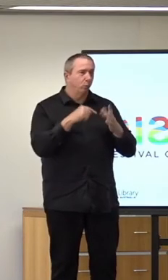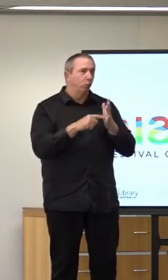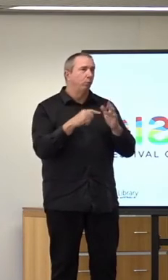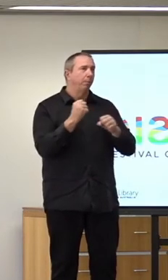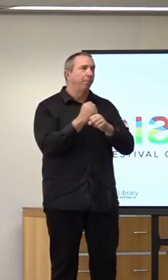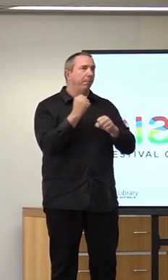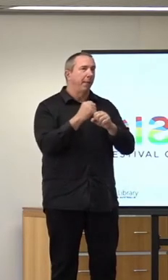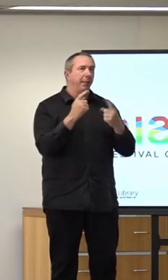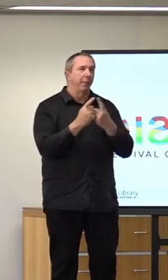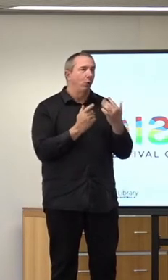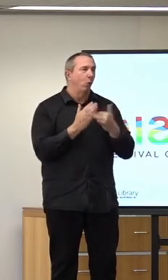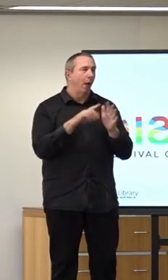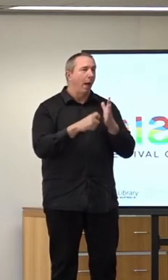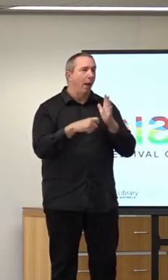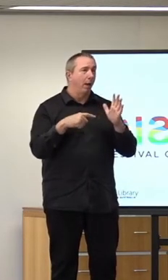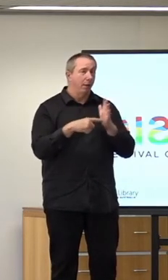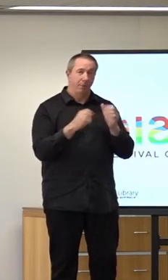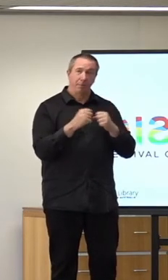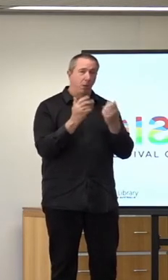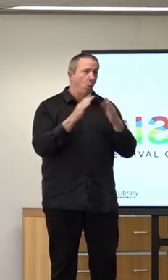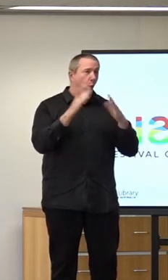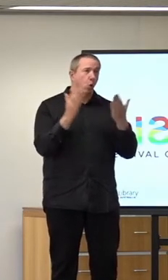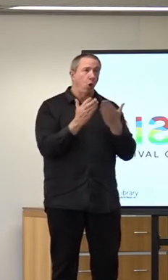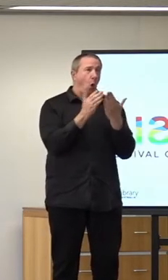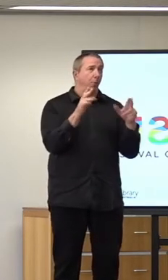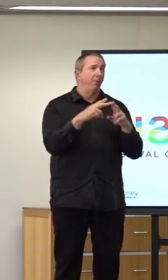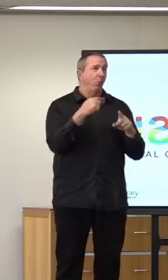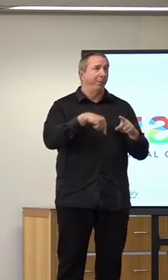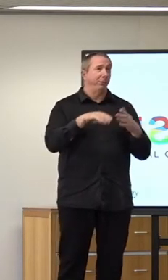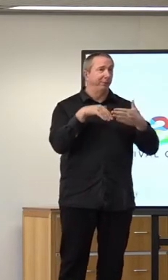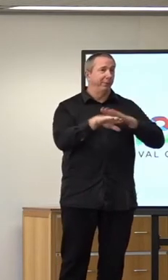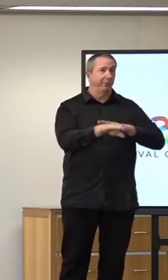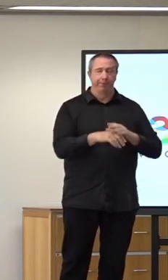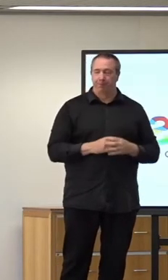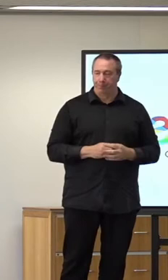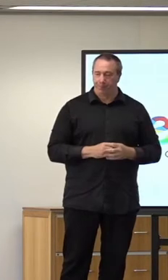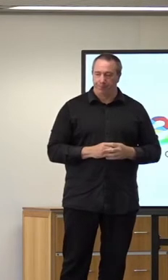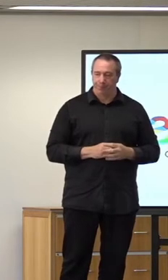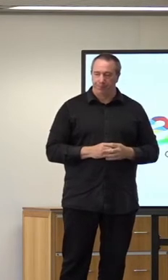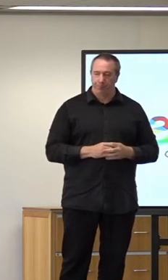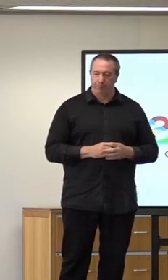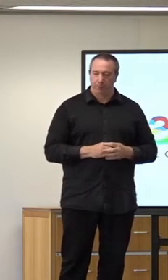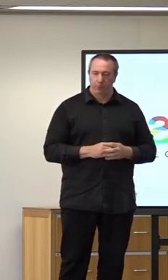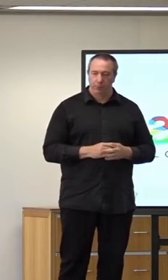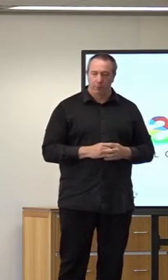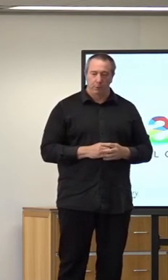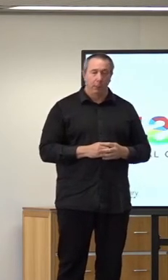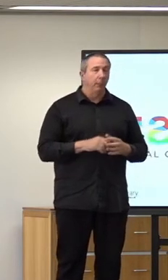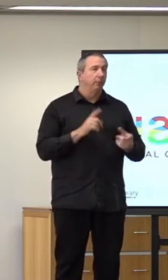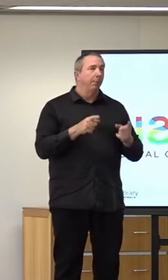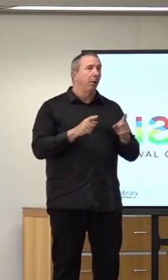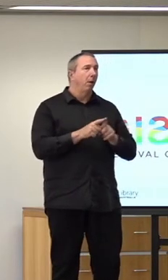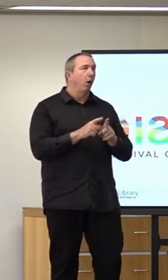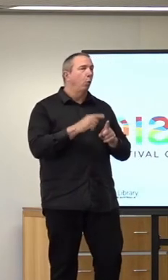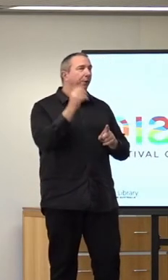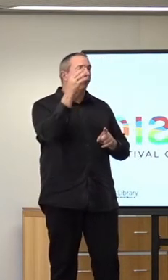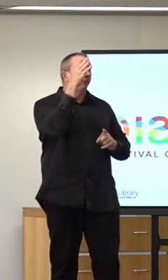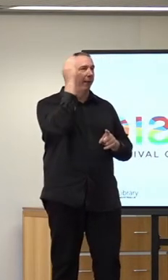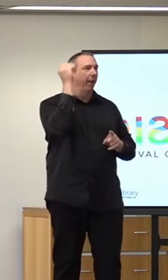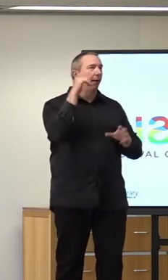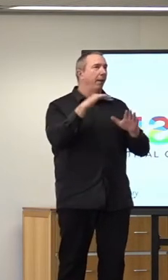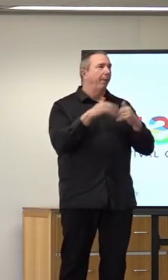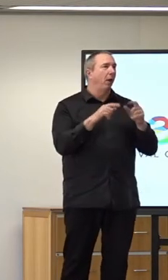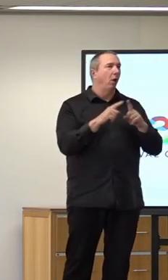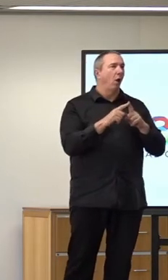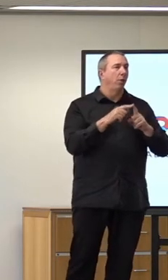world creatively. And I think we forget the, you know, fundamental purpose of and beauty of art is to for